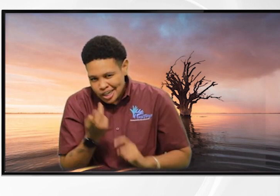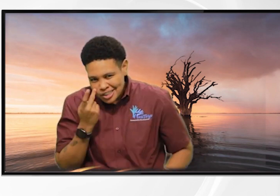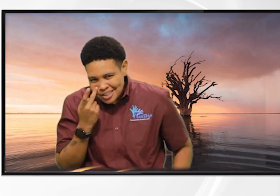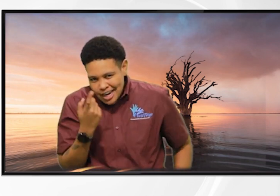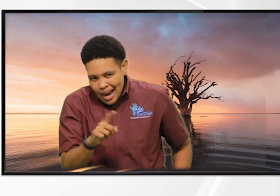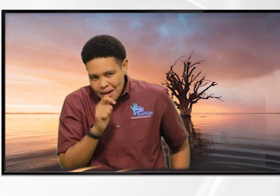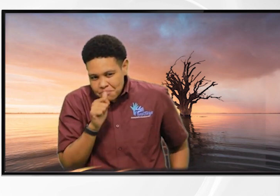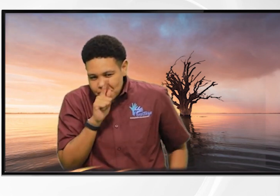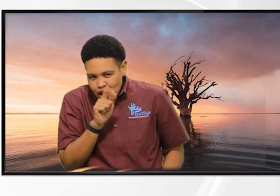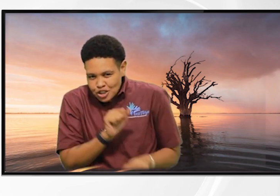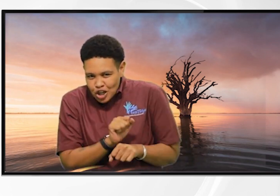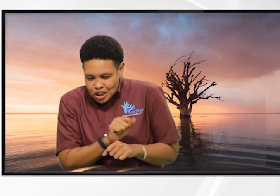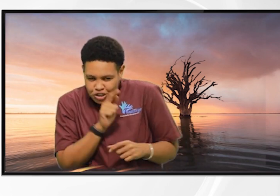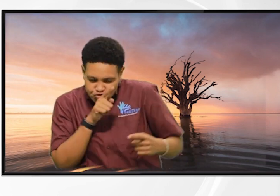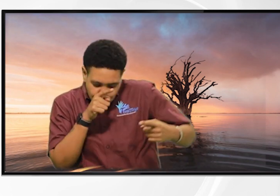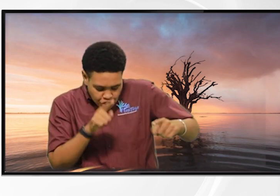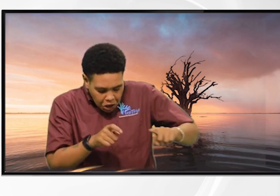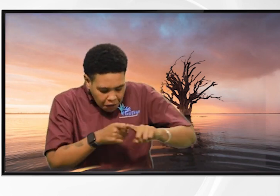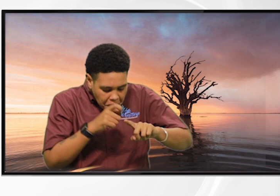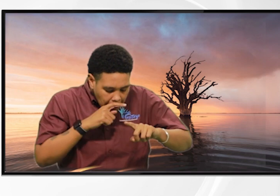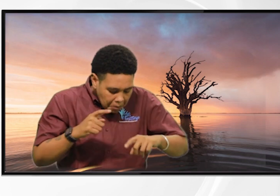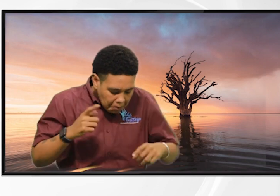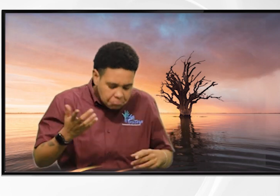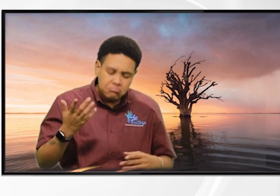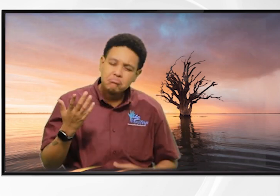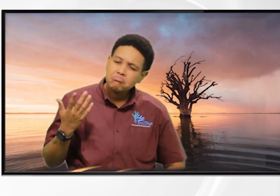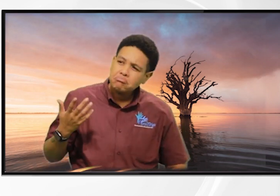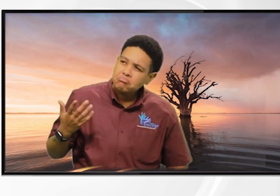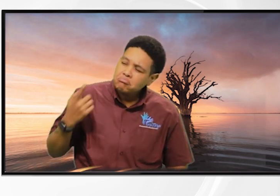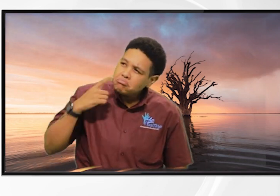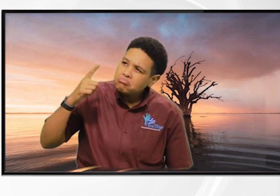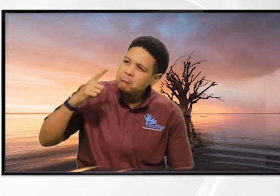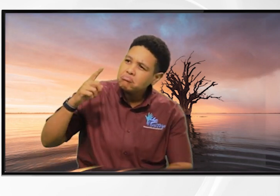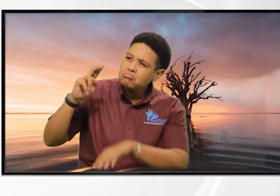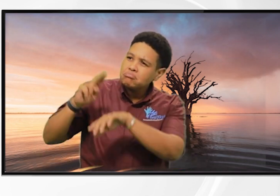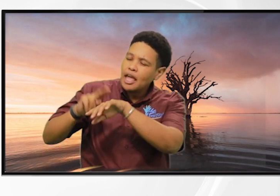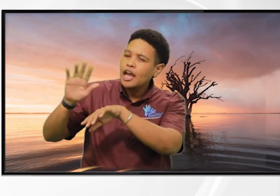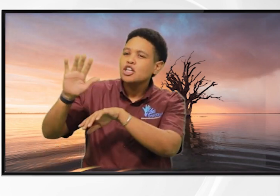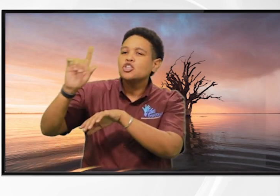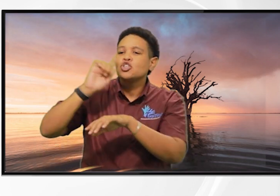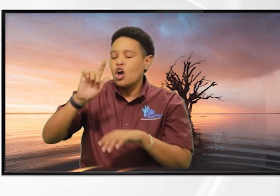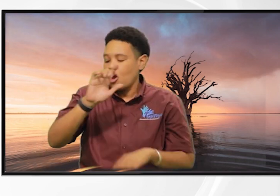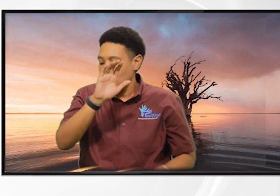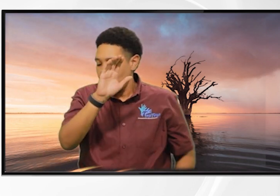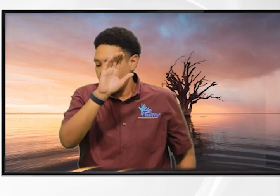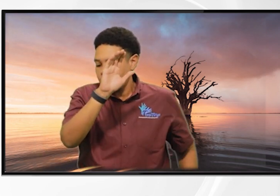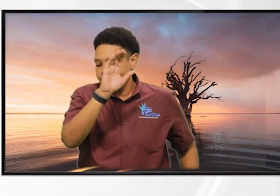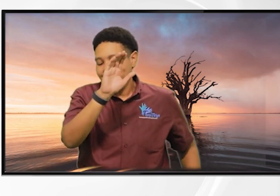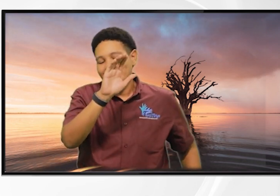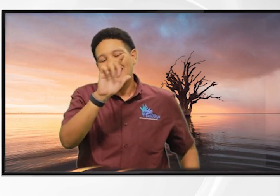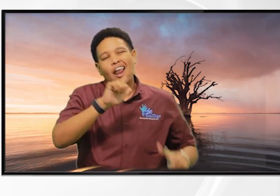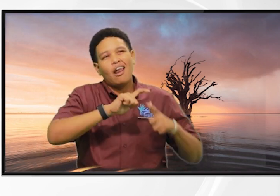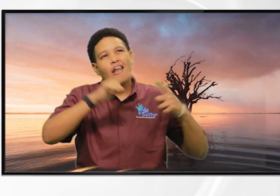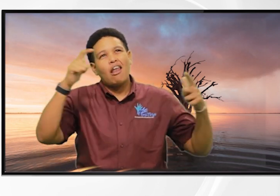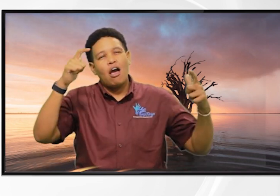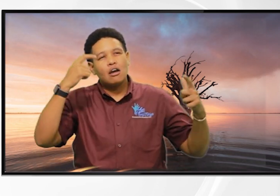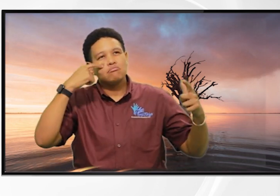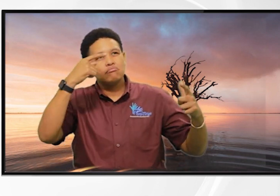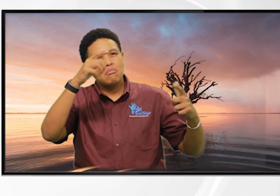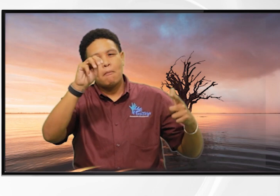The uncertainty results from the cyclical nature of the other known large-scale modulators of hurricane